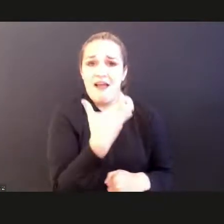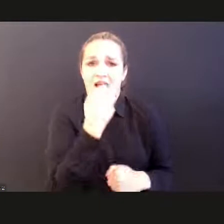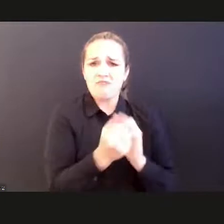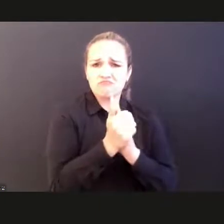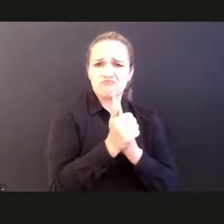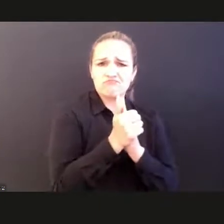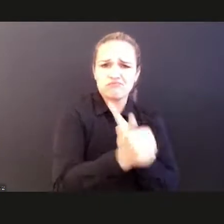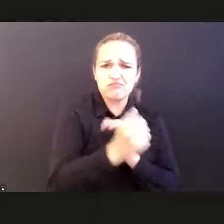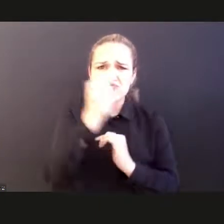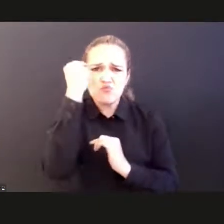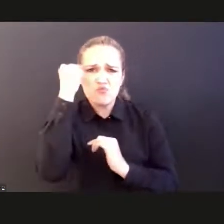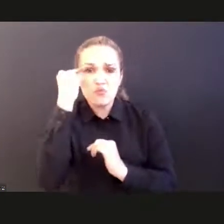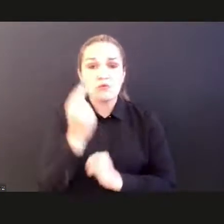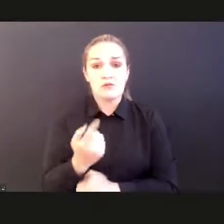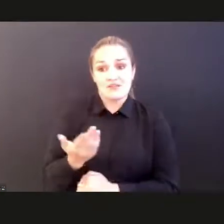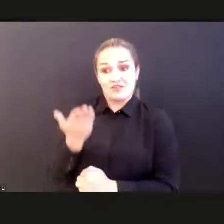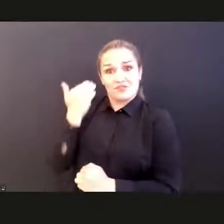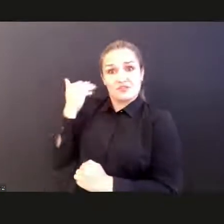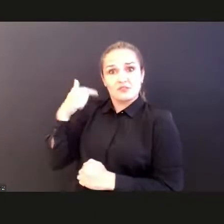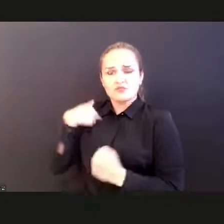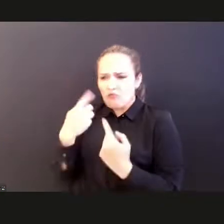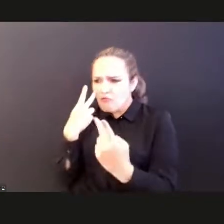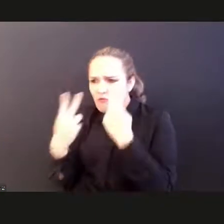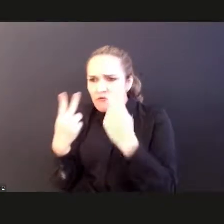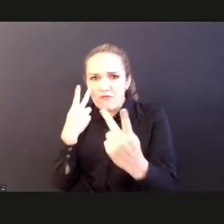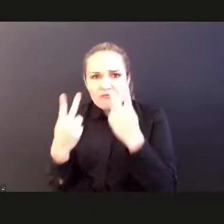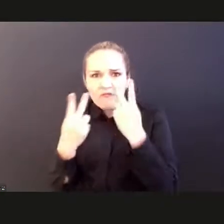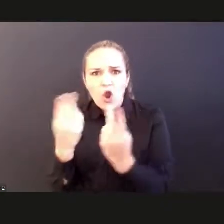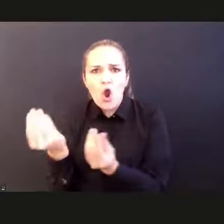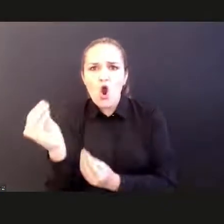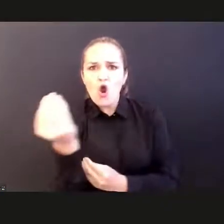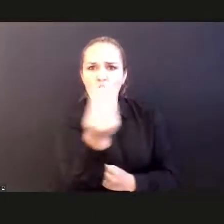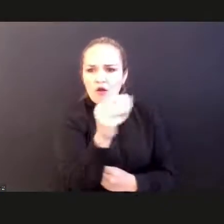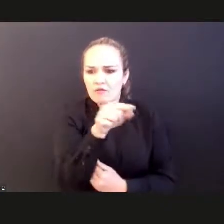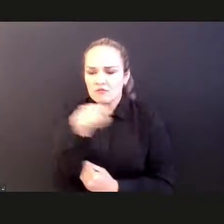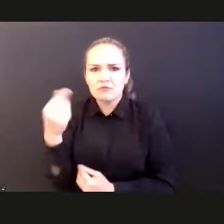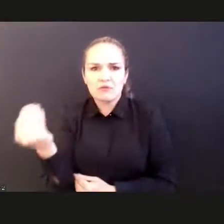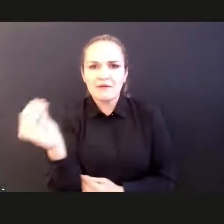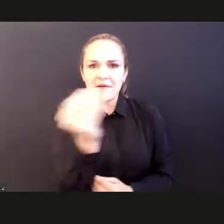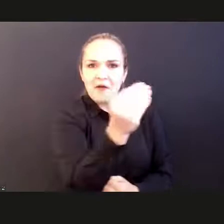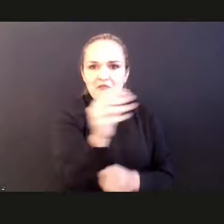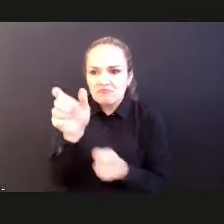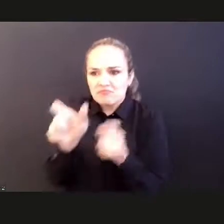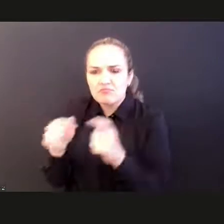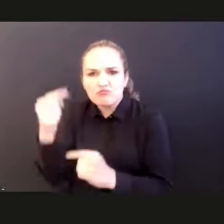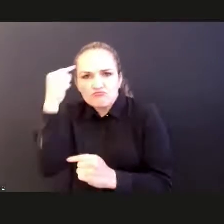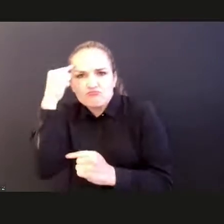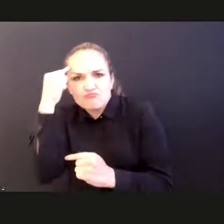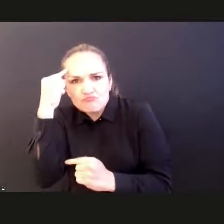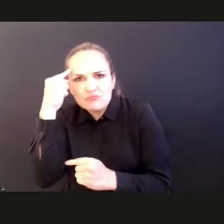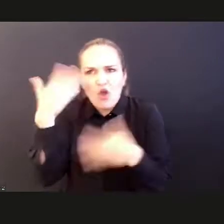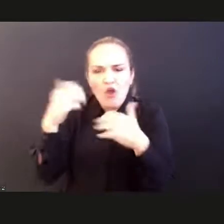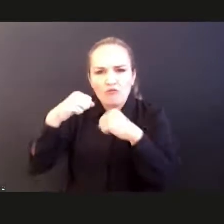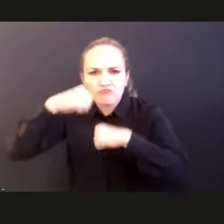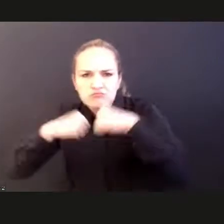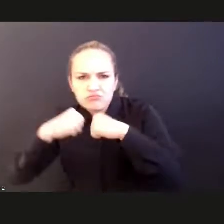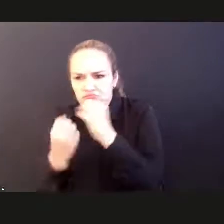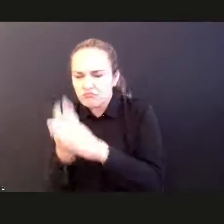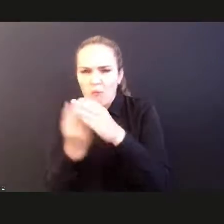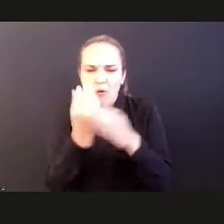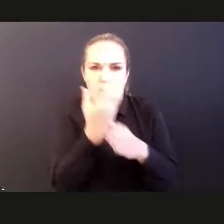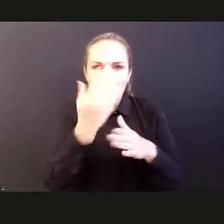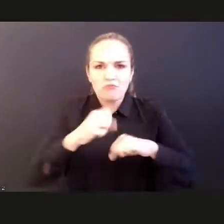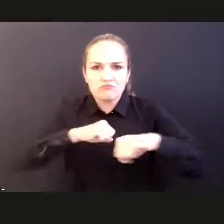are leading the Caribbean in this field. What we collectively in that panel surmised is that we